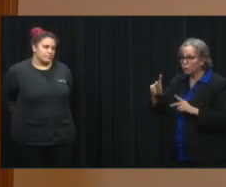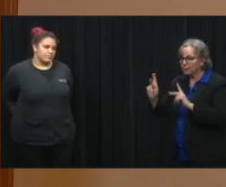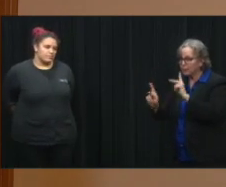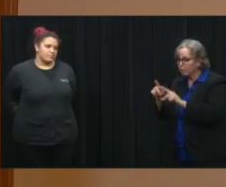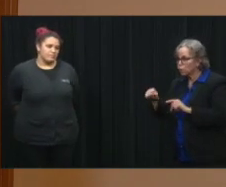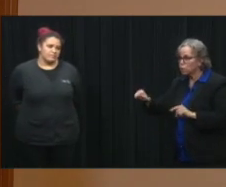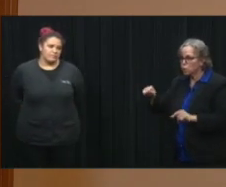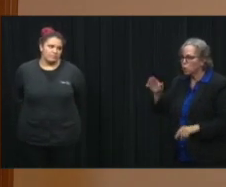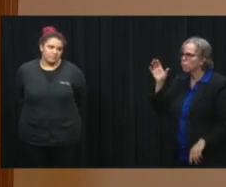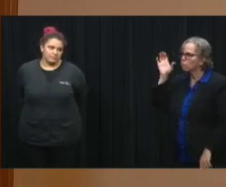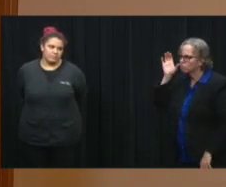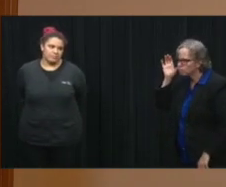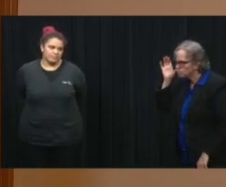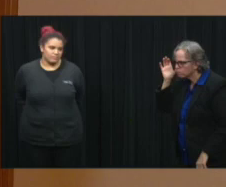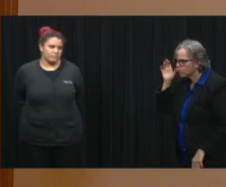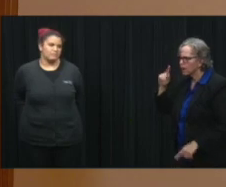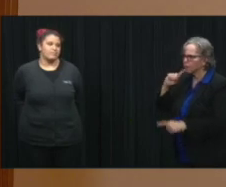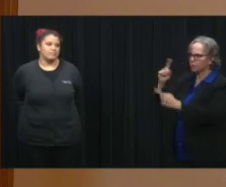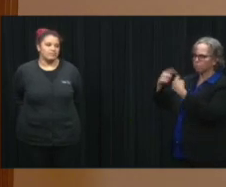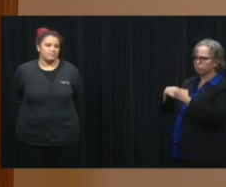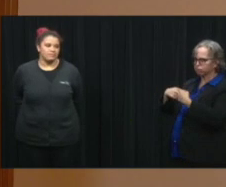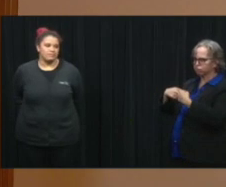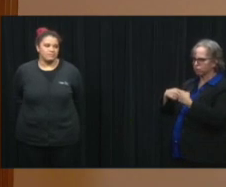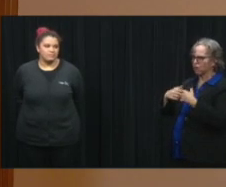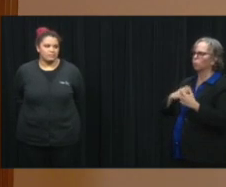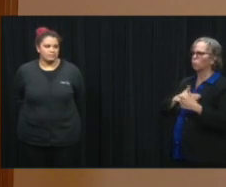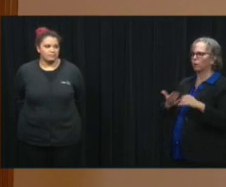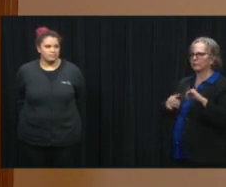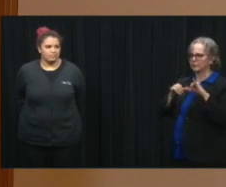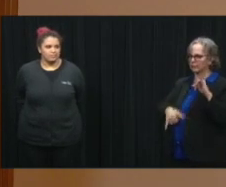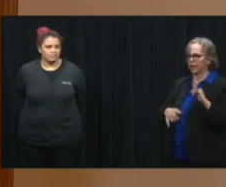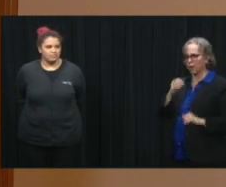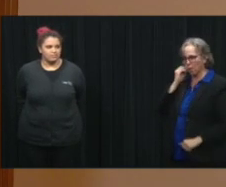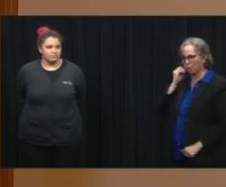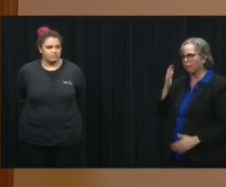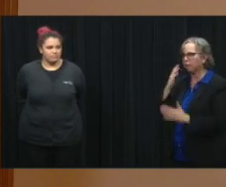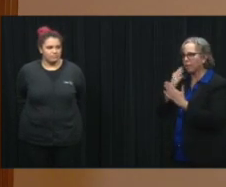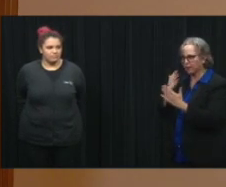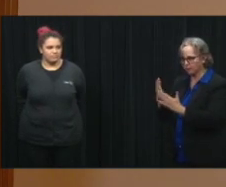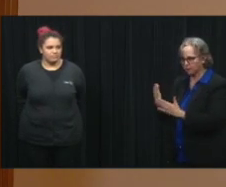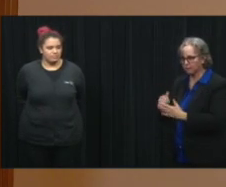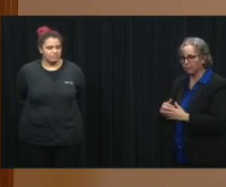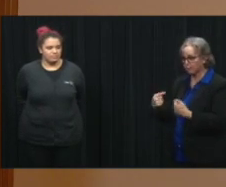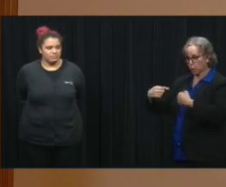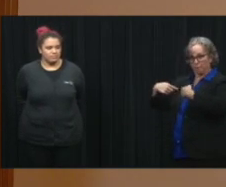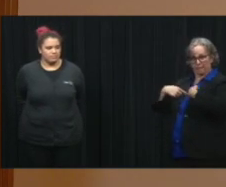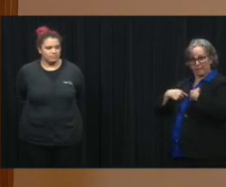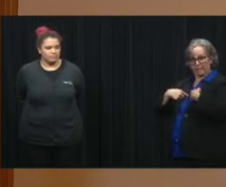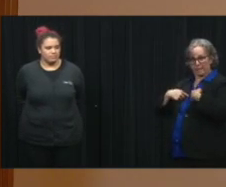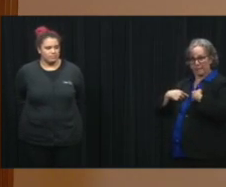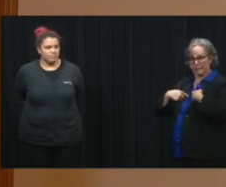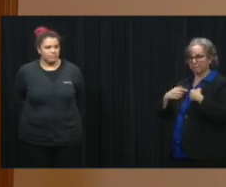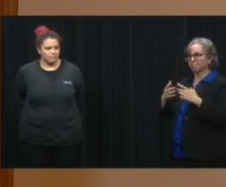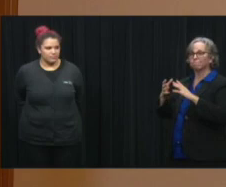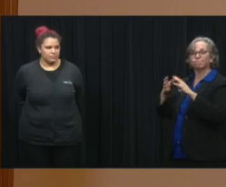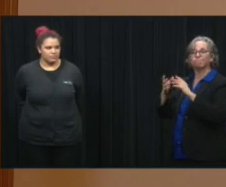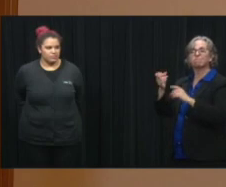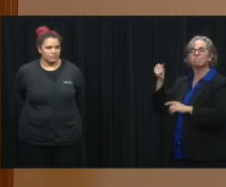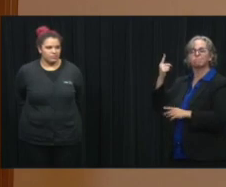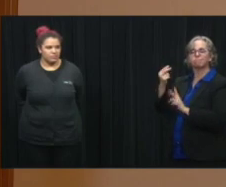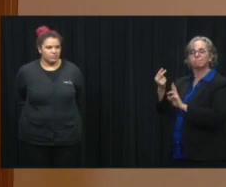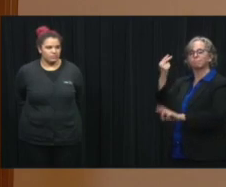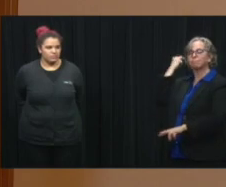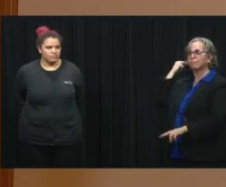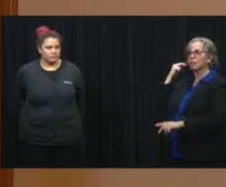stayed at home. This story goes back for me to really around New Year's Day, when I first learned of this virus from global